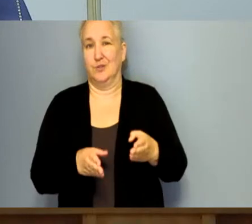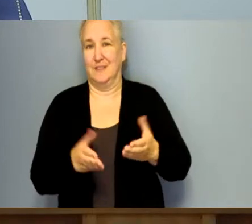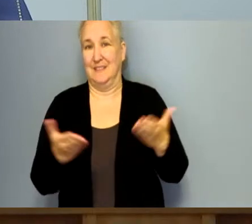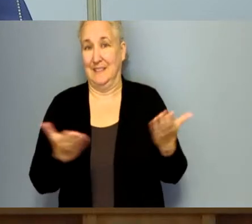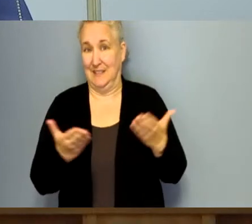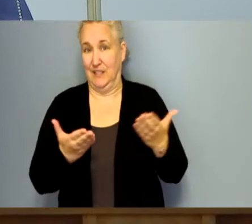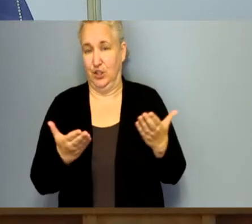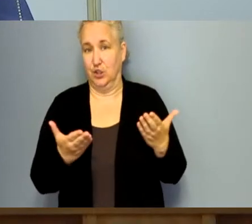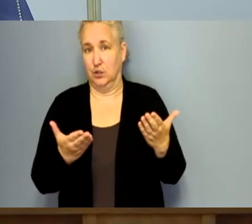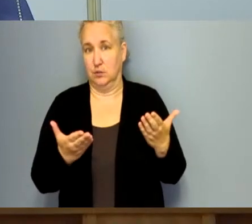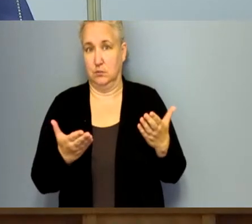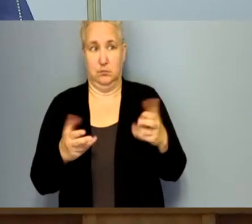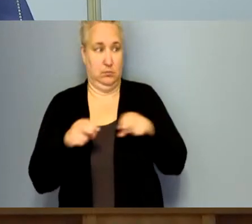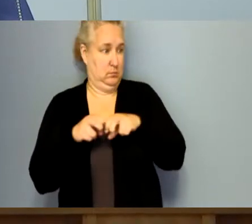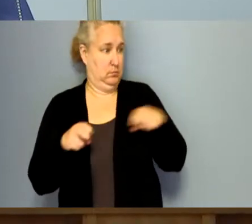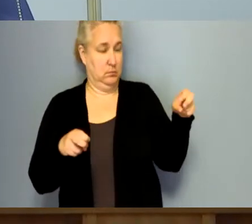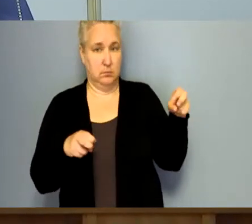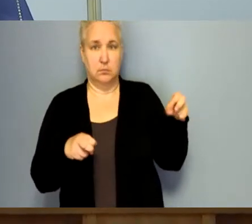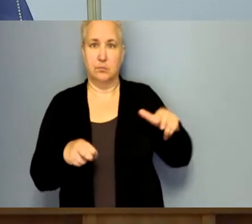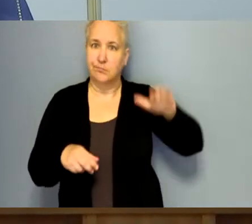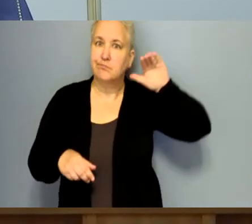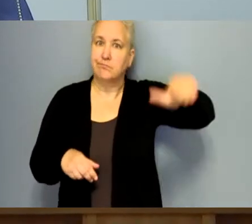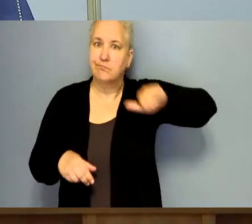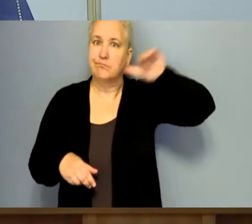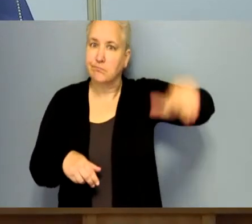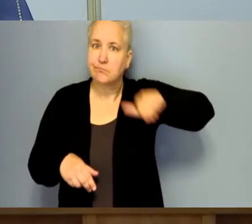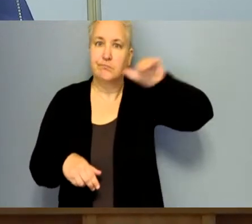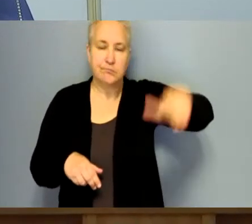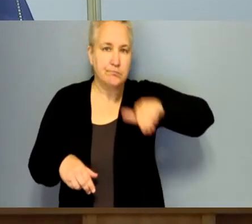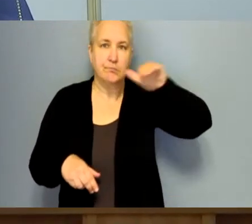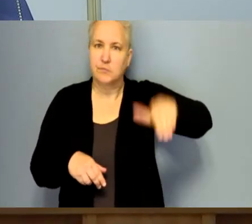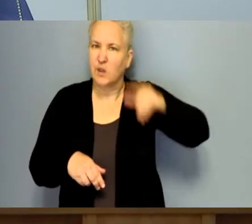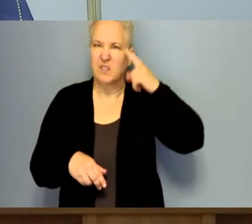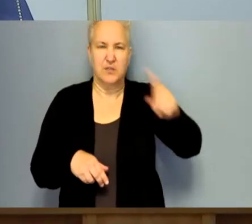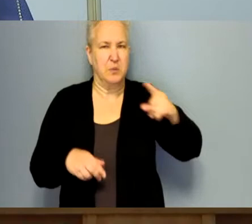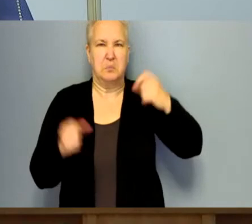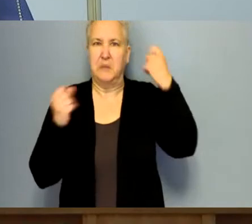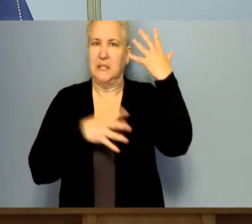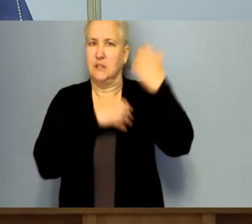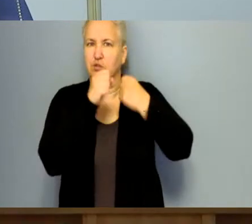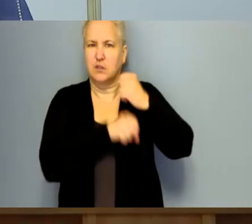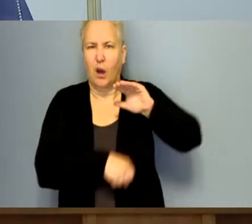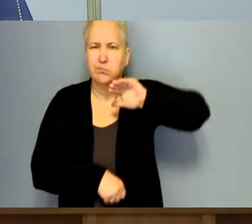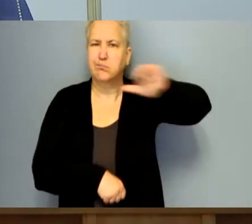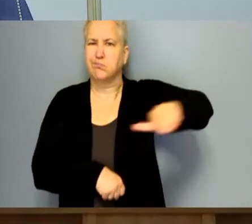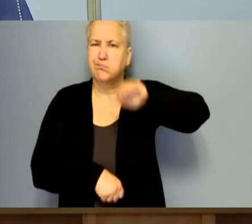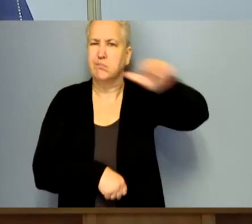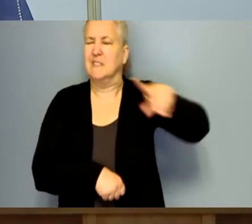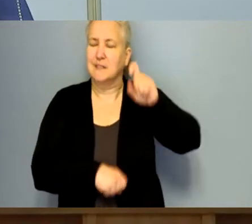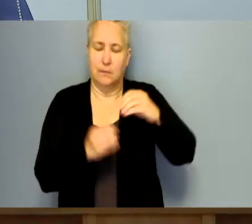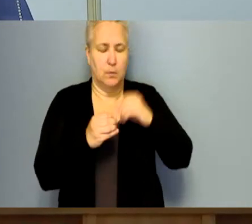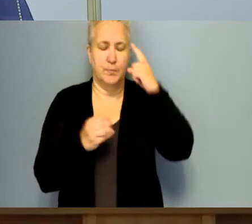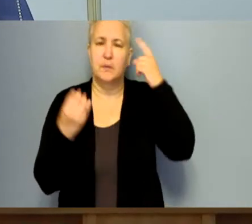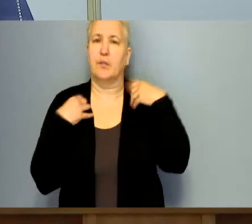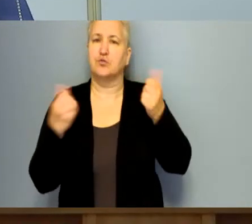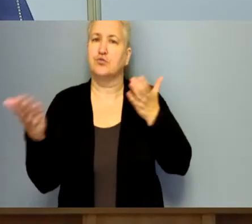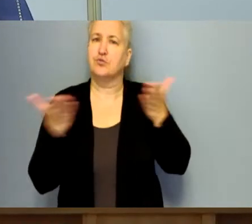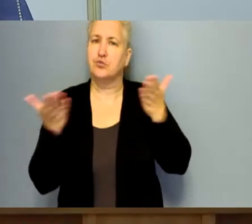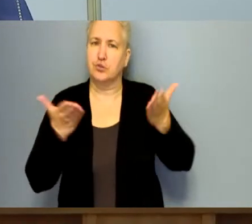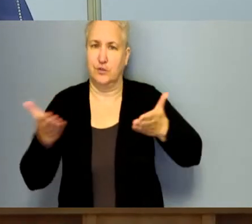this dais was banging a drum and has been banging a drum for a few decades now about the need for more mental health services.